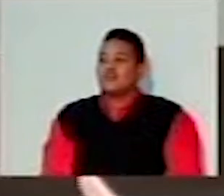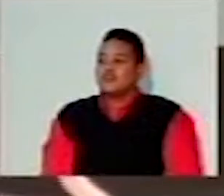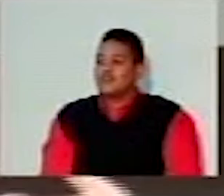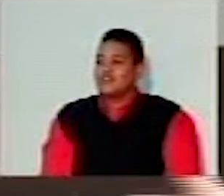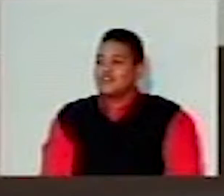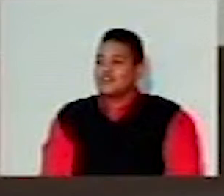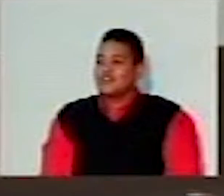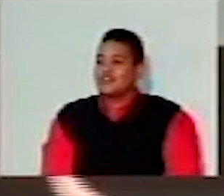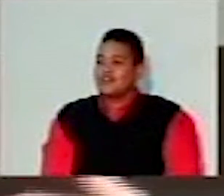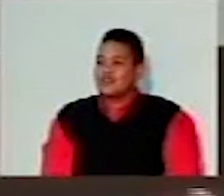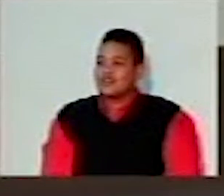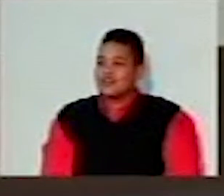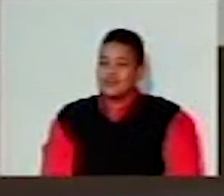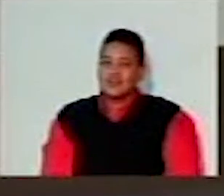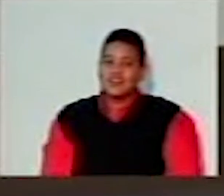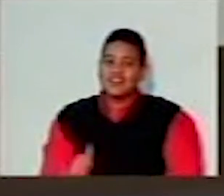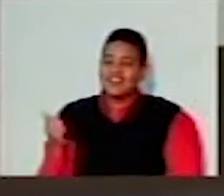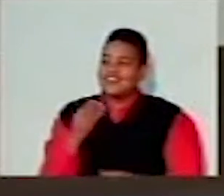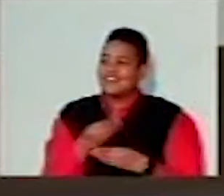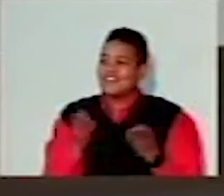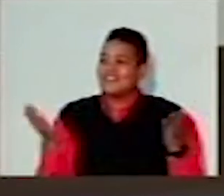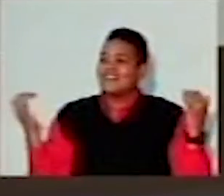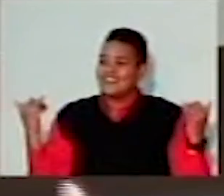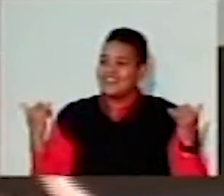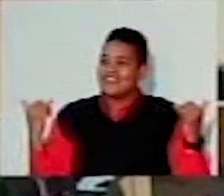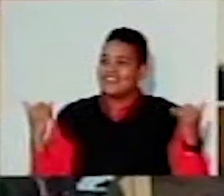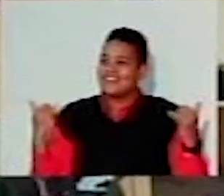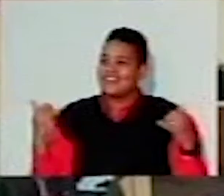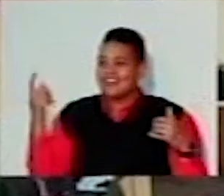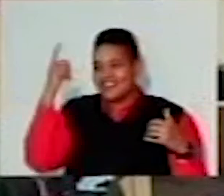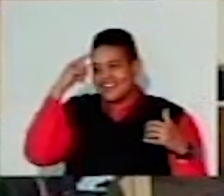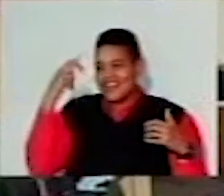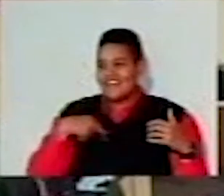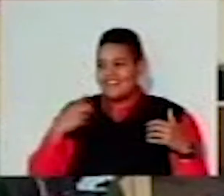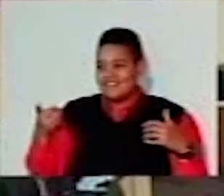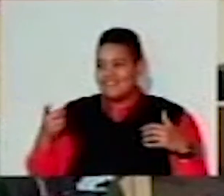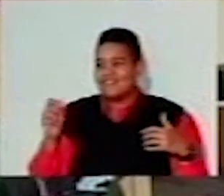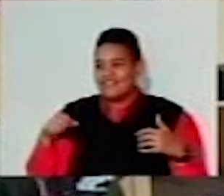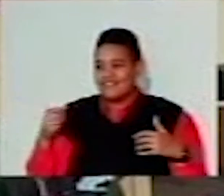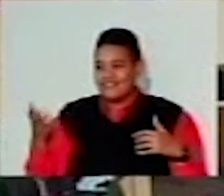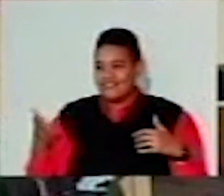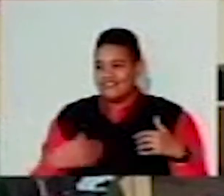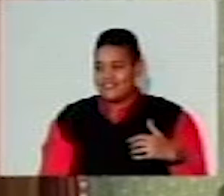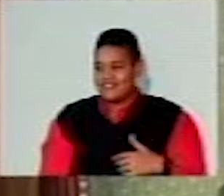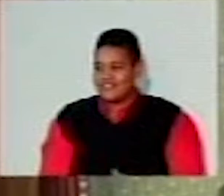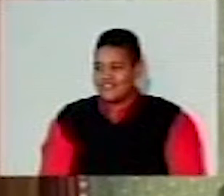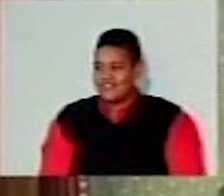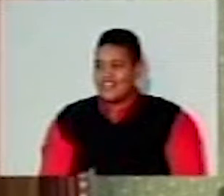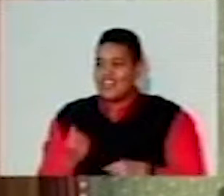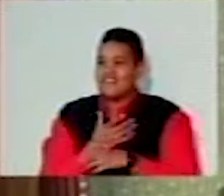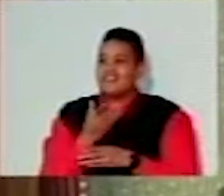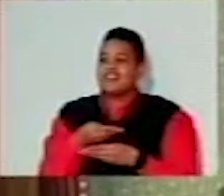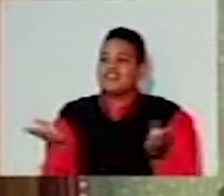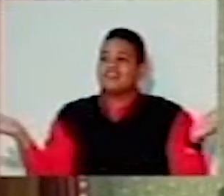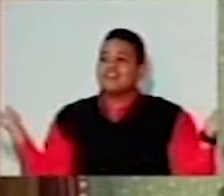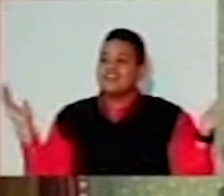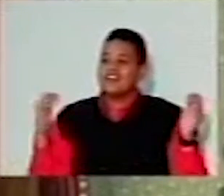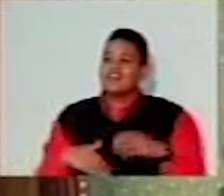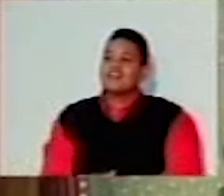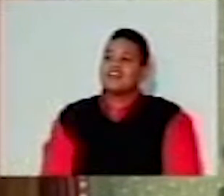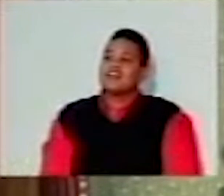Everyone should be presented with a booklet, please. I thought you had it, yes. Everything. And Mr.